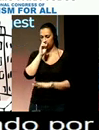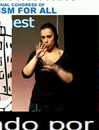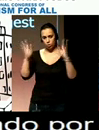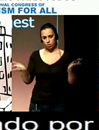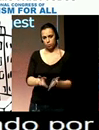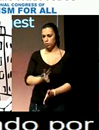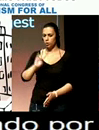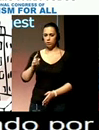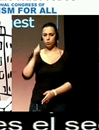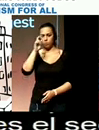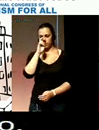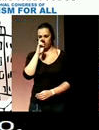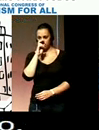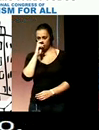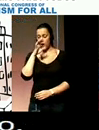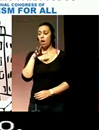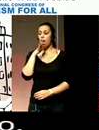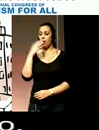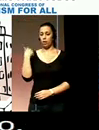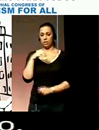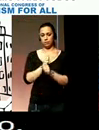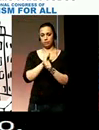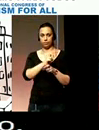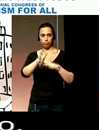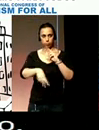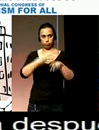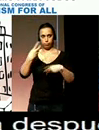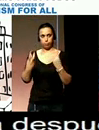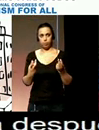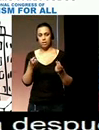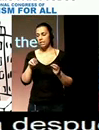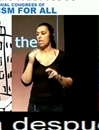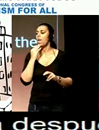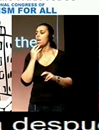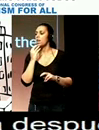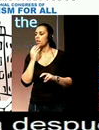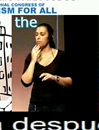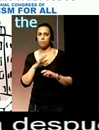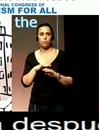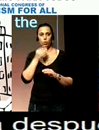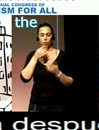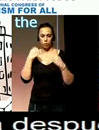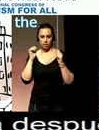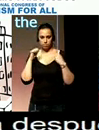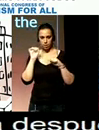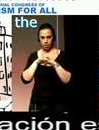Olympics, the railway line is an example of good practice in accessibility in Europe.